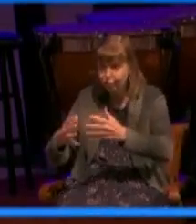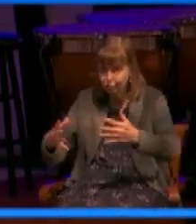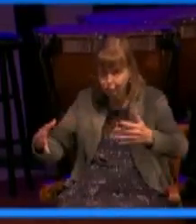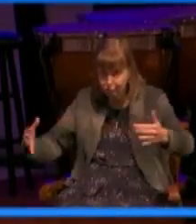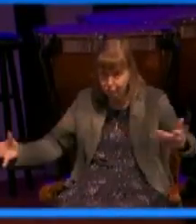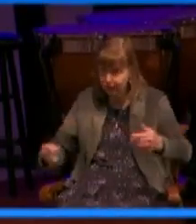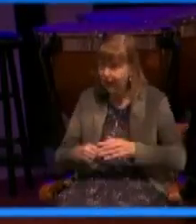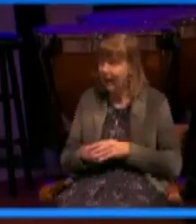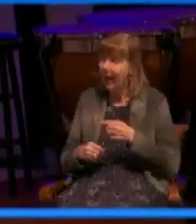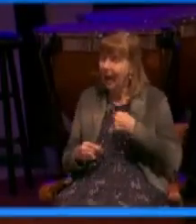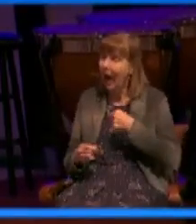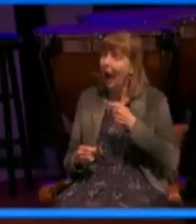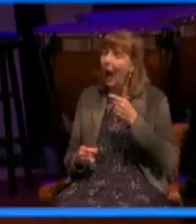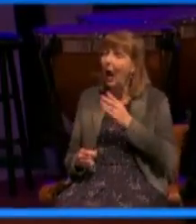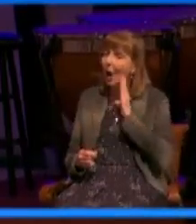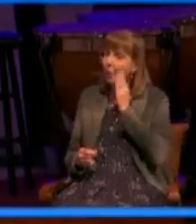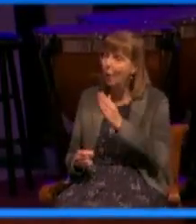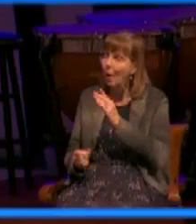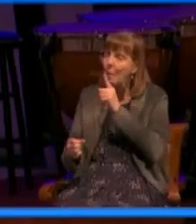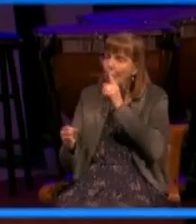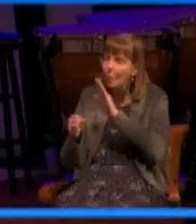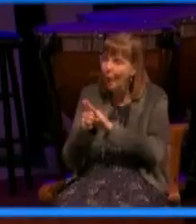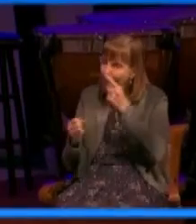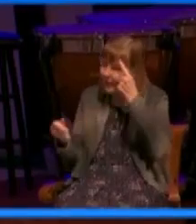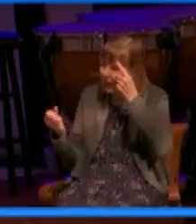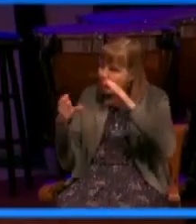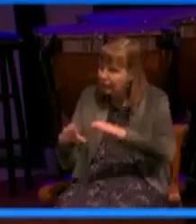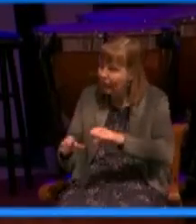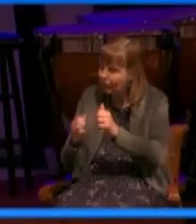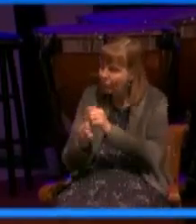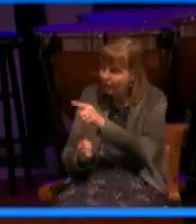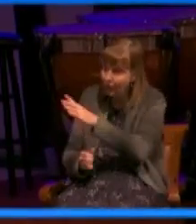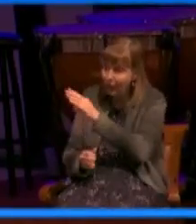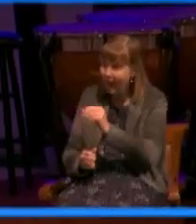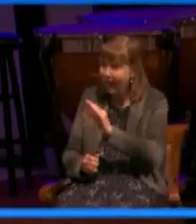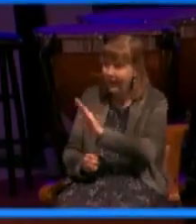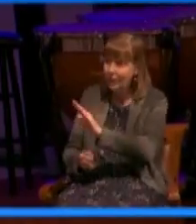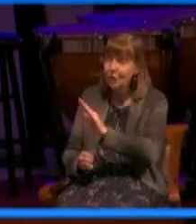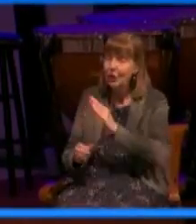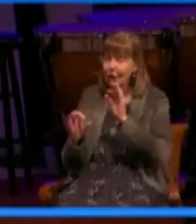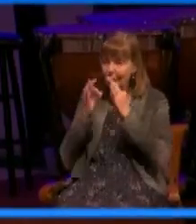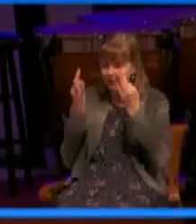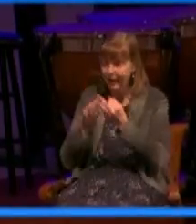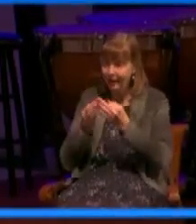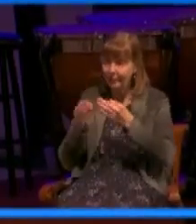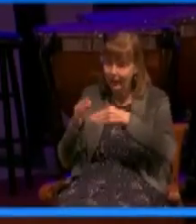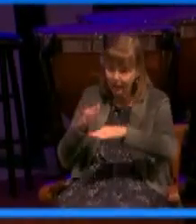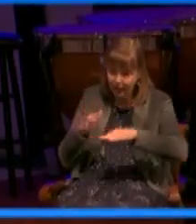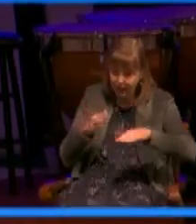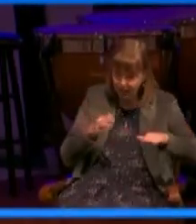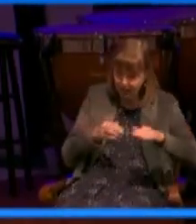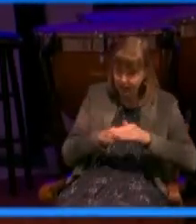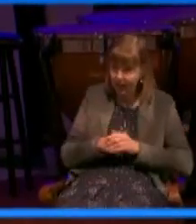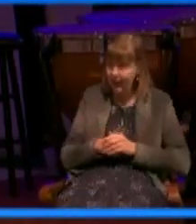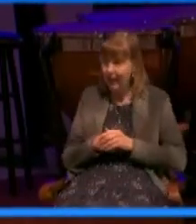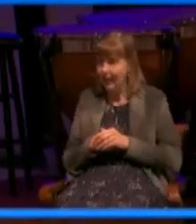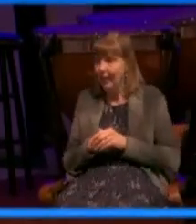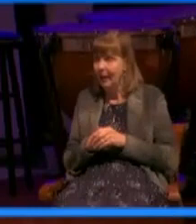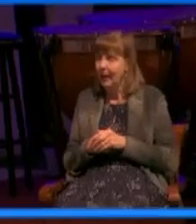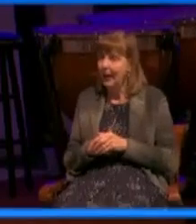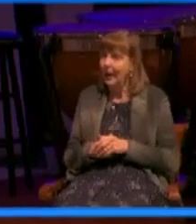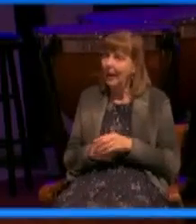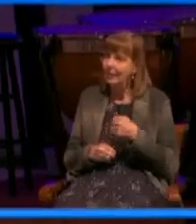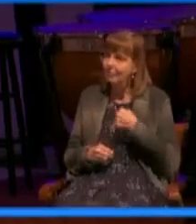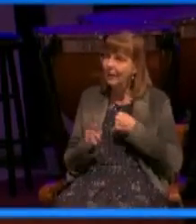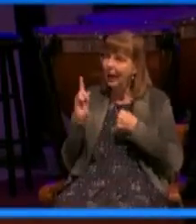you throughout the generation for an everlasting covenant. To God, to you, and to your offsprings after you. And I will give to you and